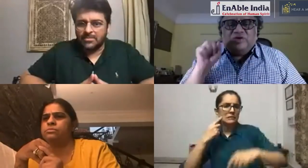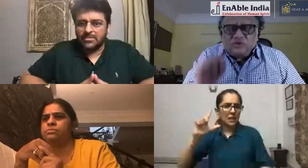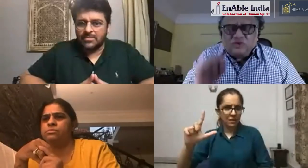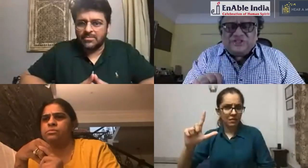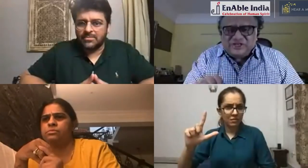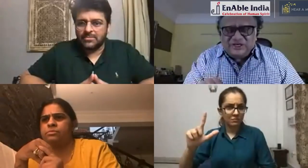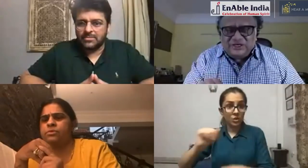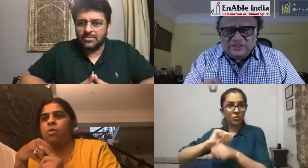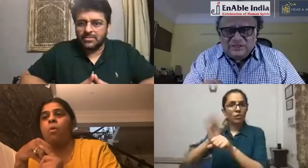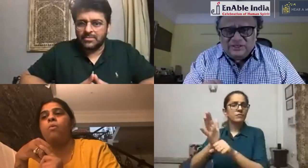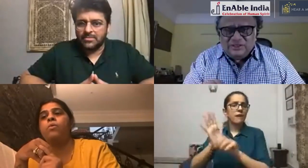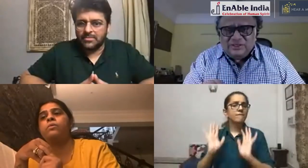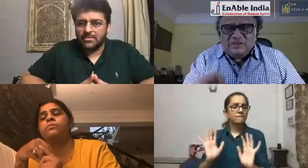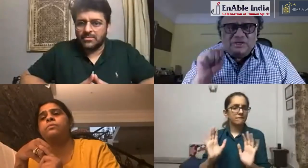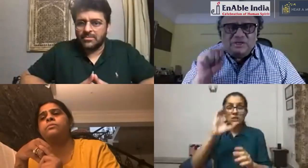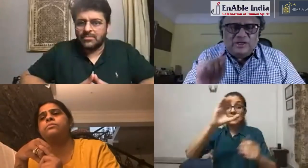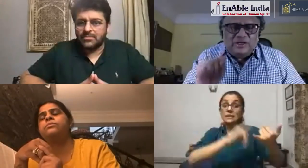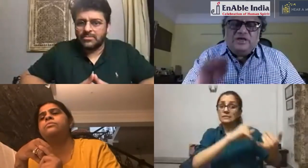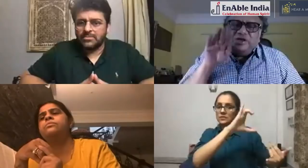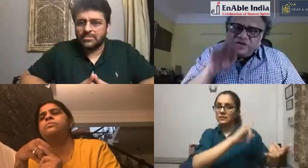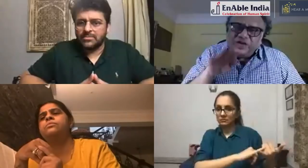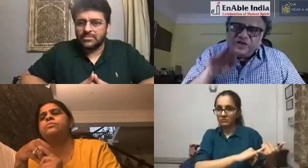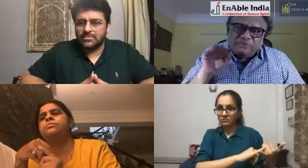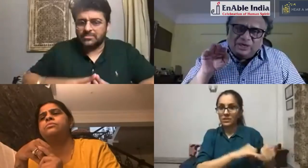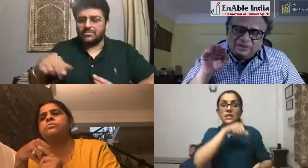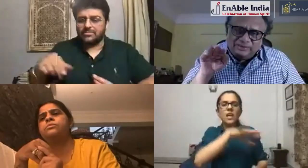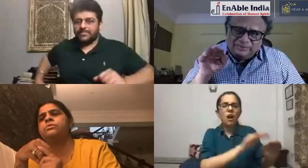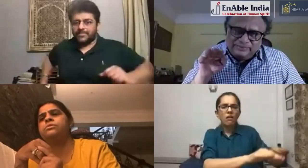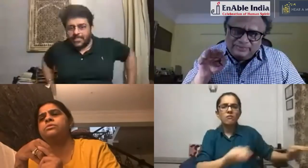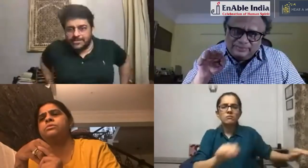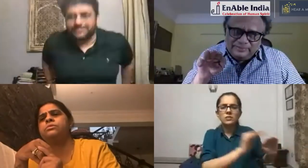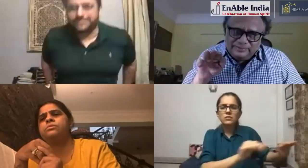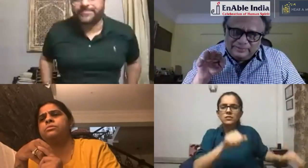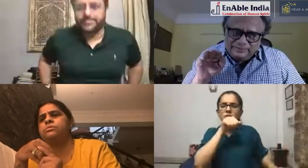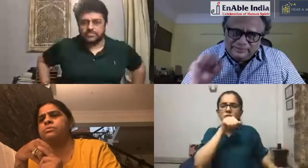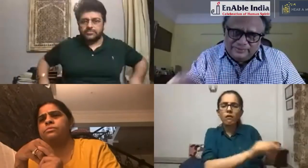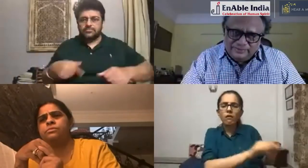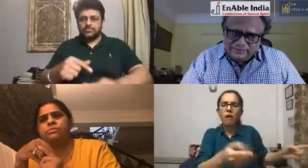with Covishield in younger people.